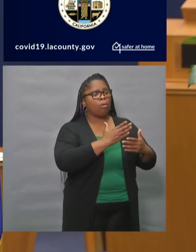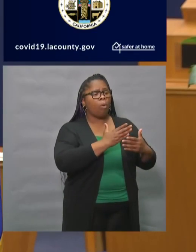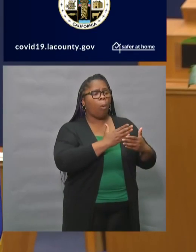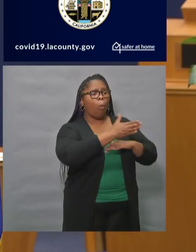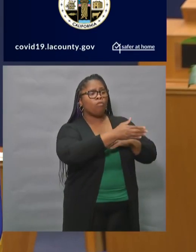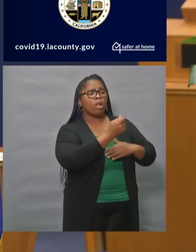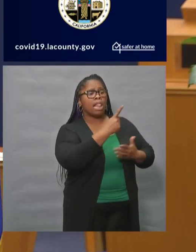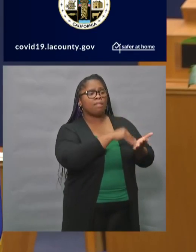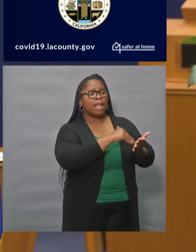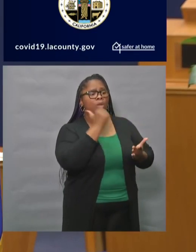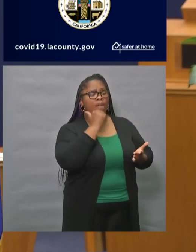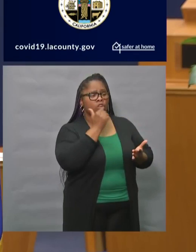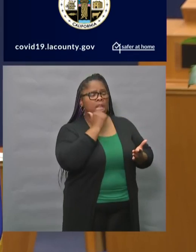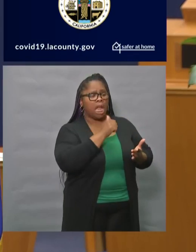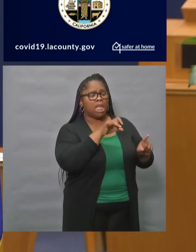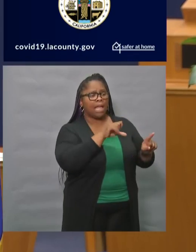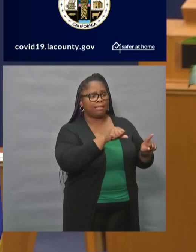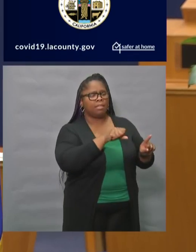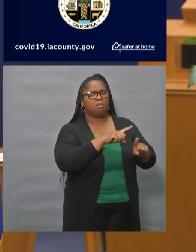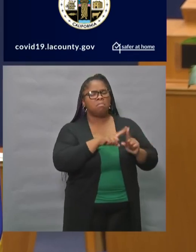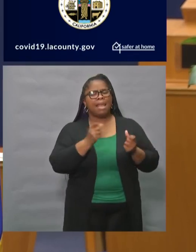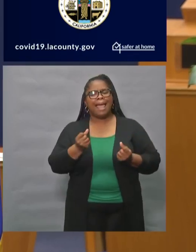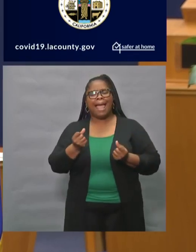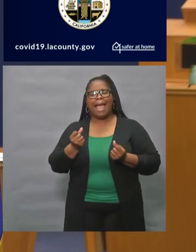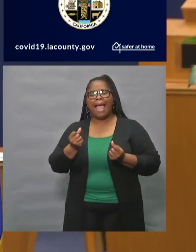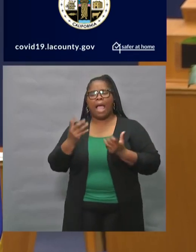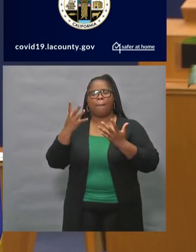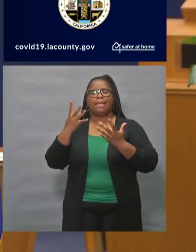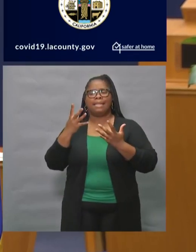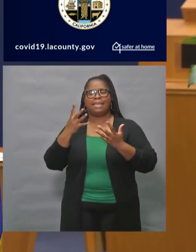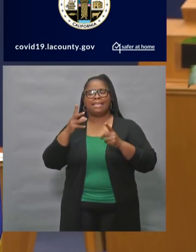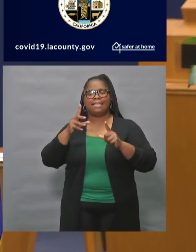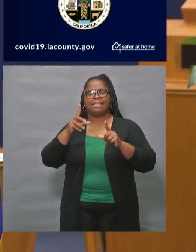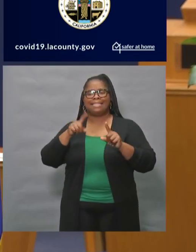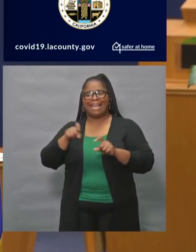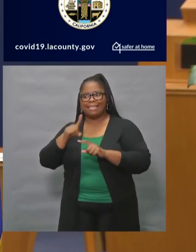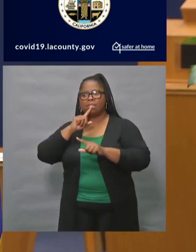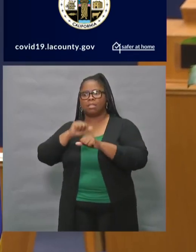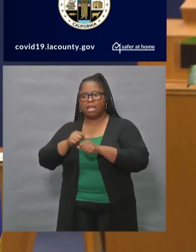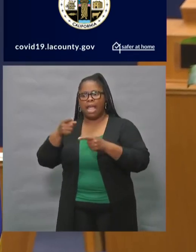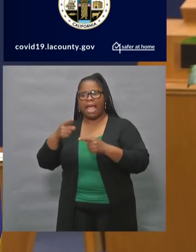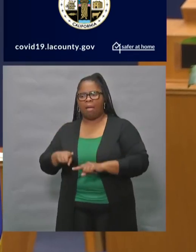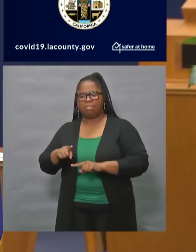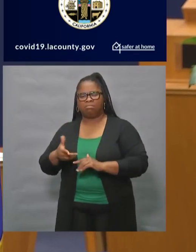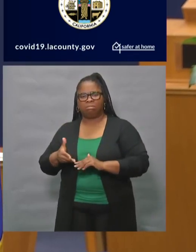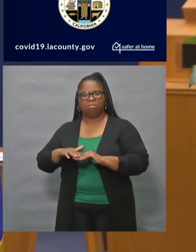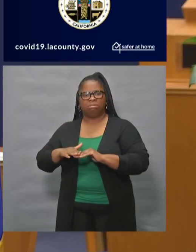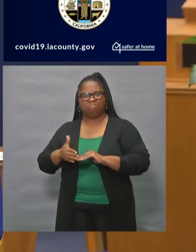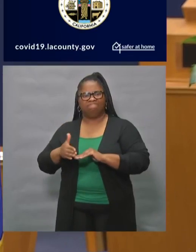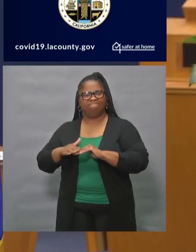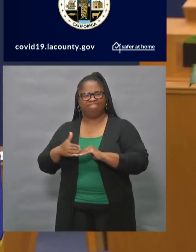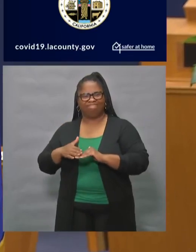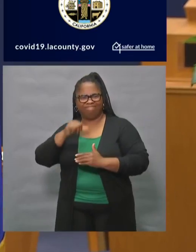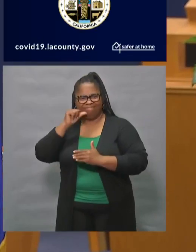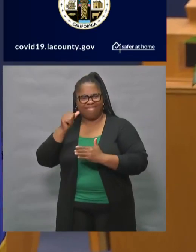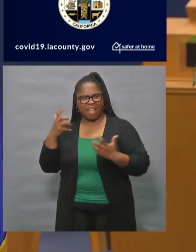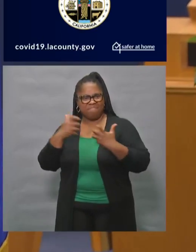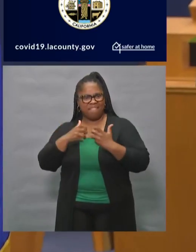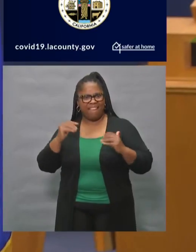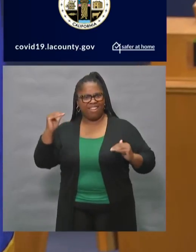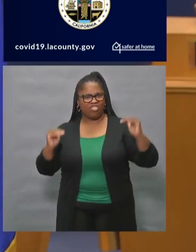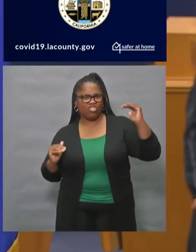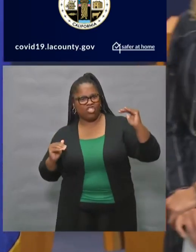day, but the number of tests per day going up don't seem to be by that much. And I was curious if you could kind of hone in a little